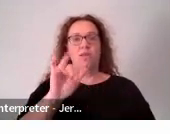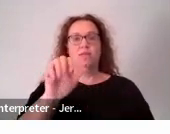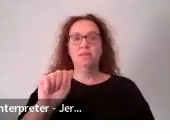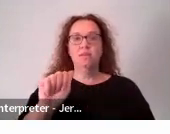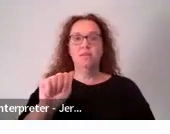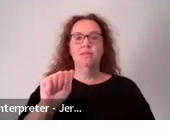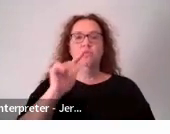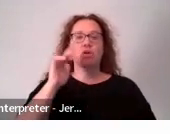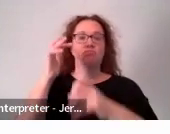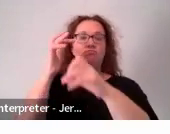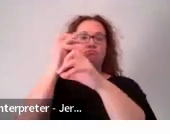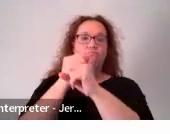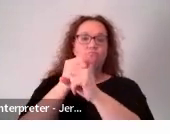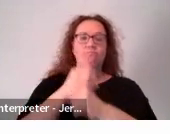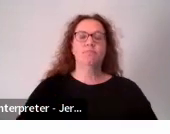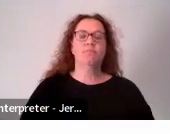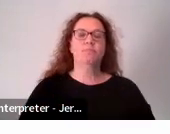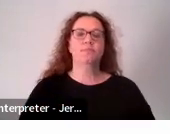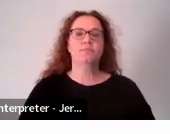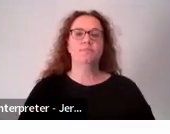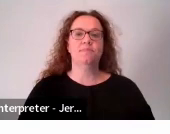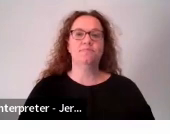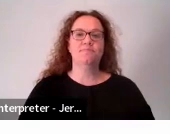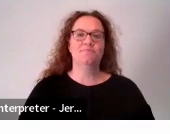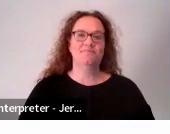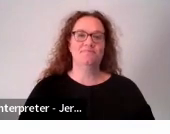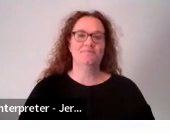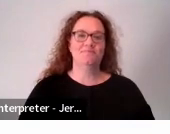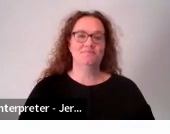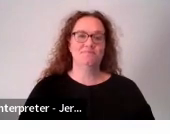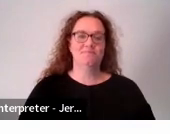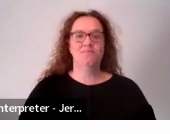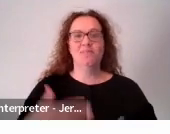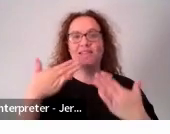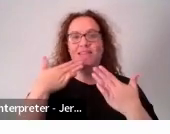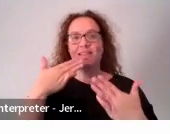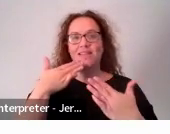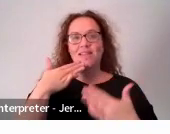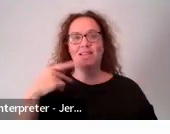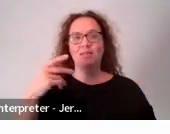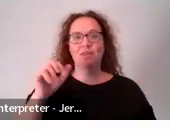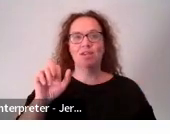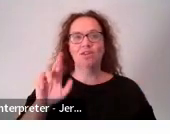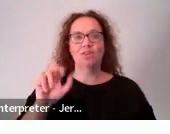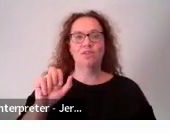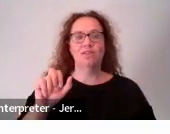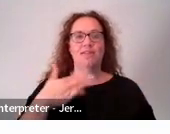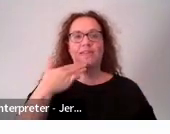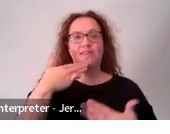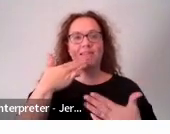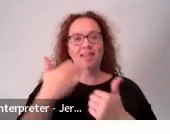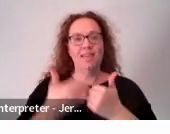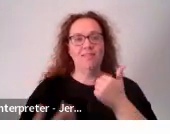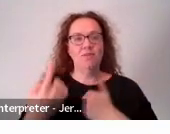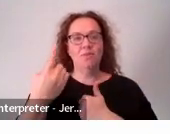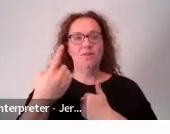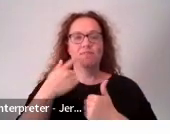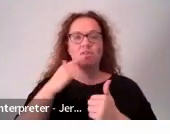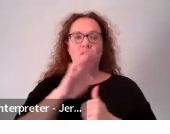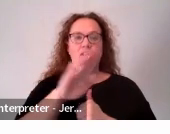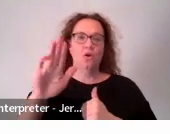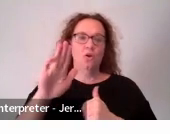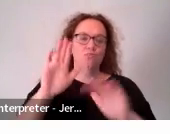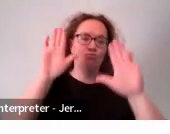if you'd like to wrap up now. Great. Thanks, Peter. Thanks, everybody, for their